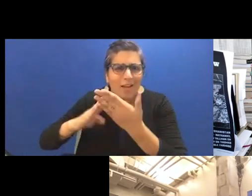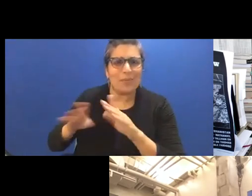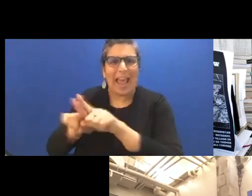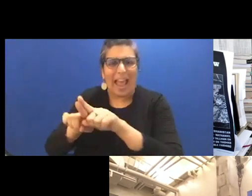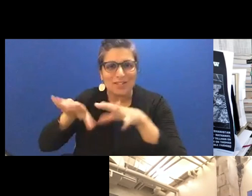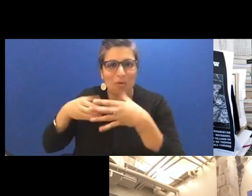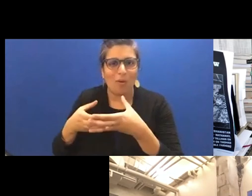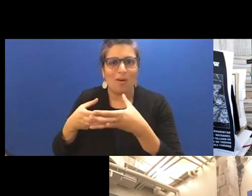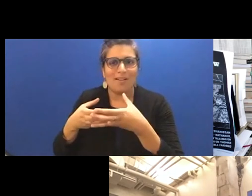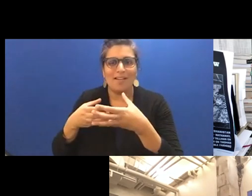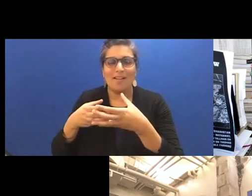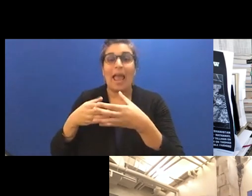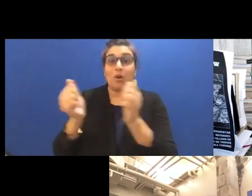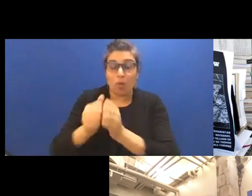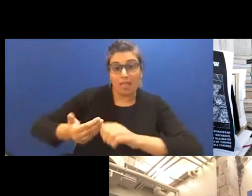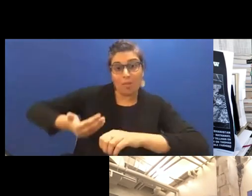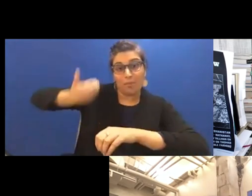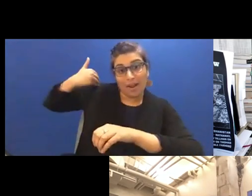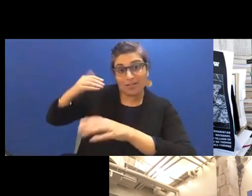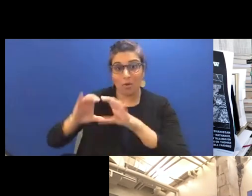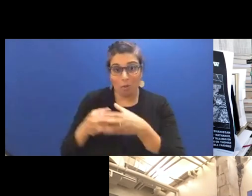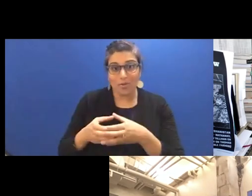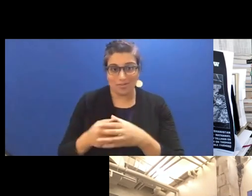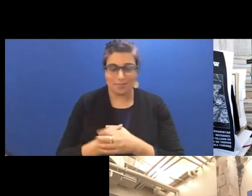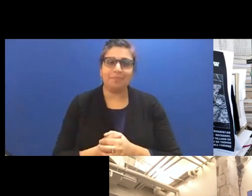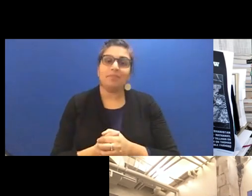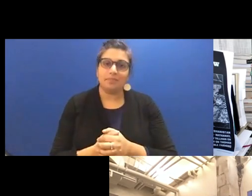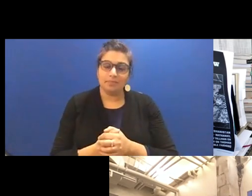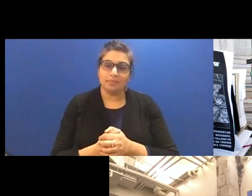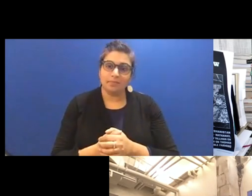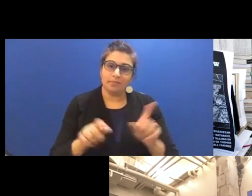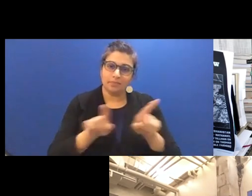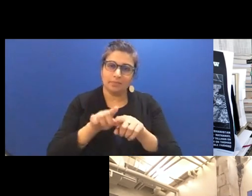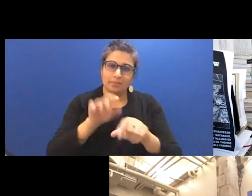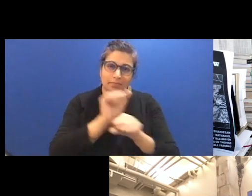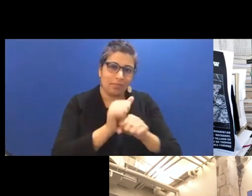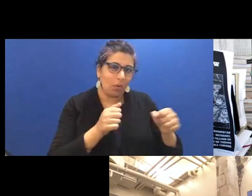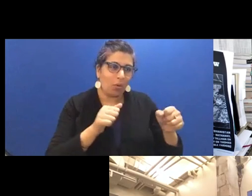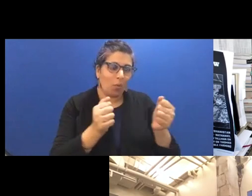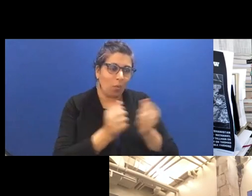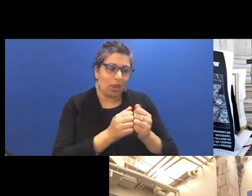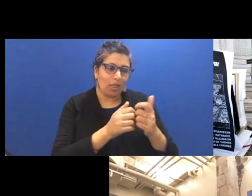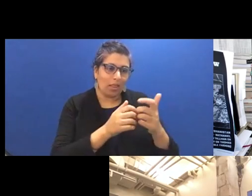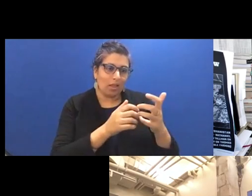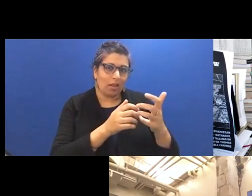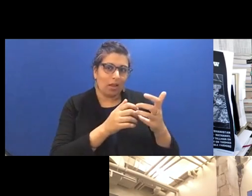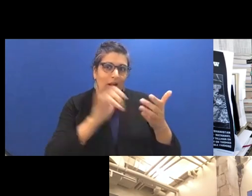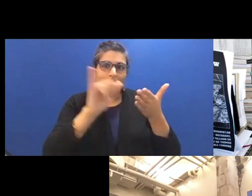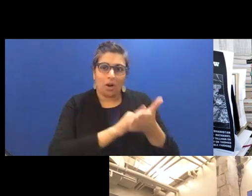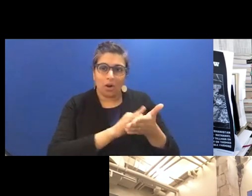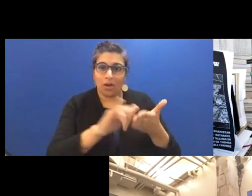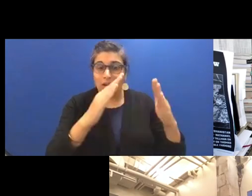cohort and with past cohorts. And we also work with the New York City community